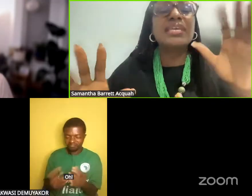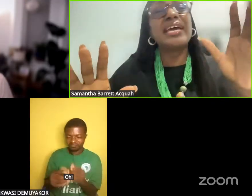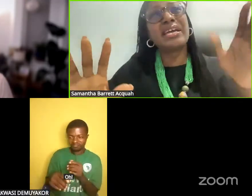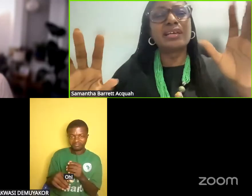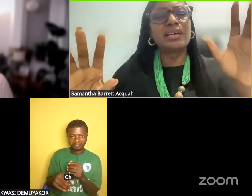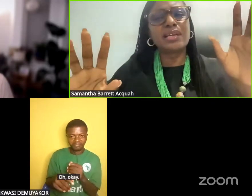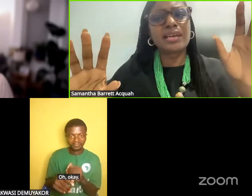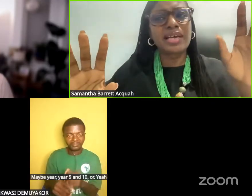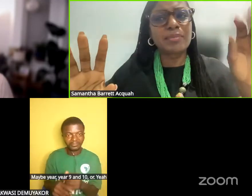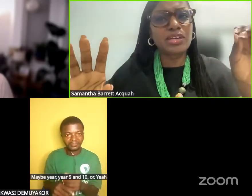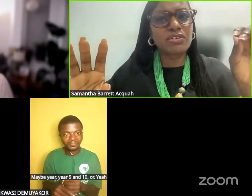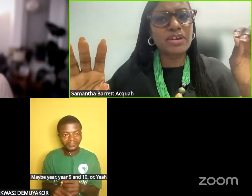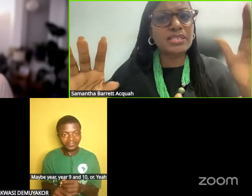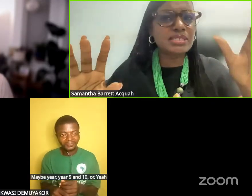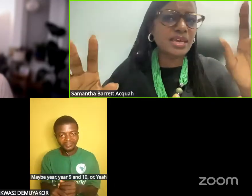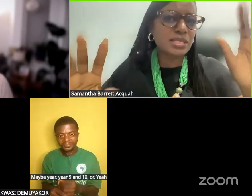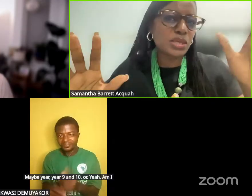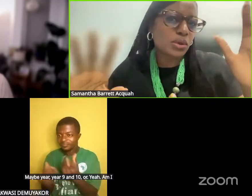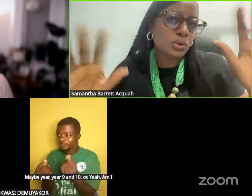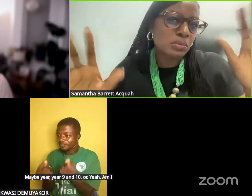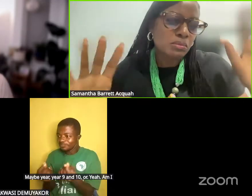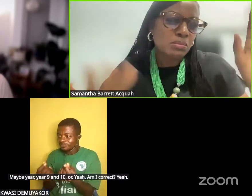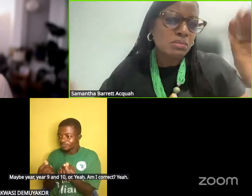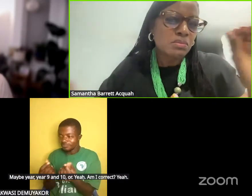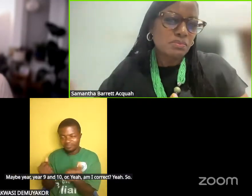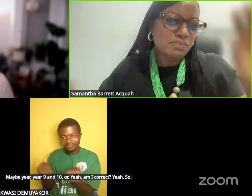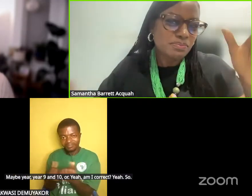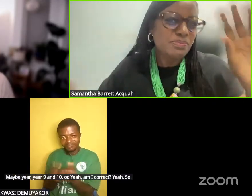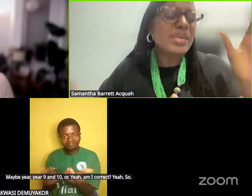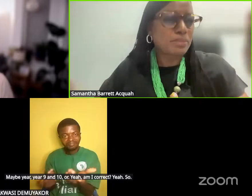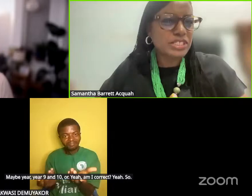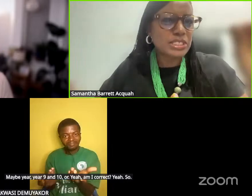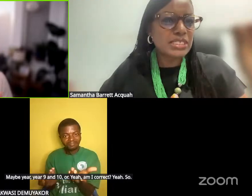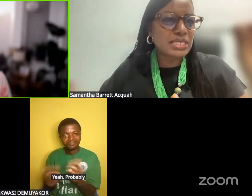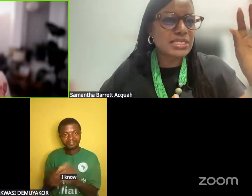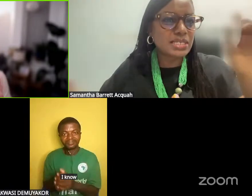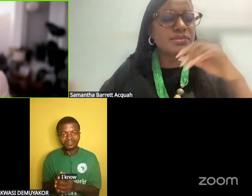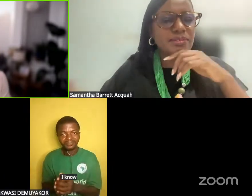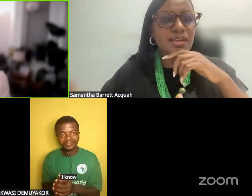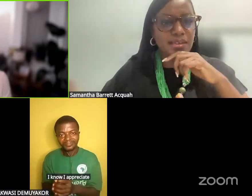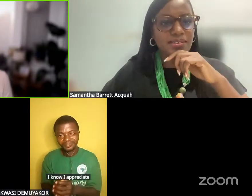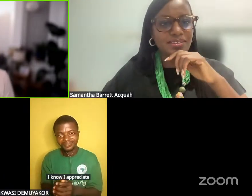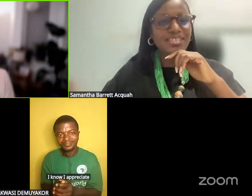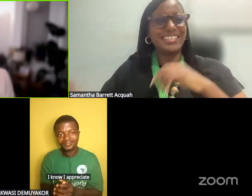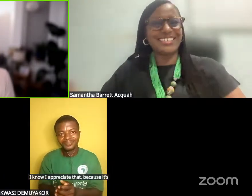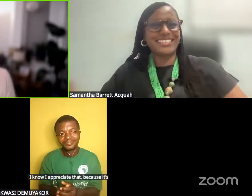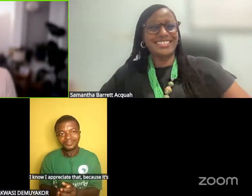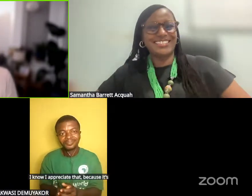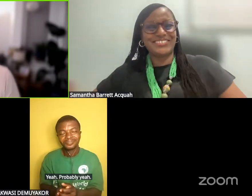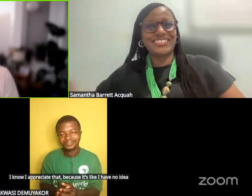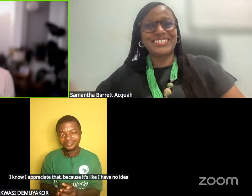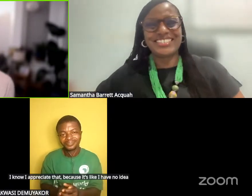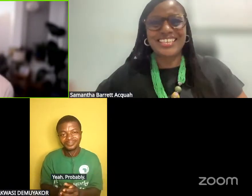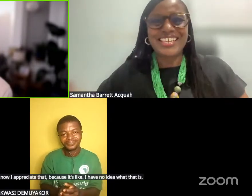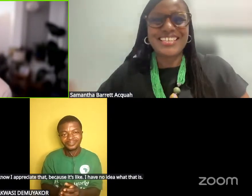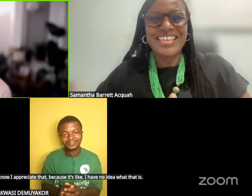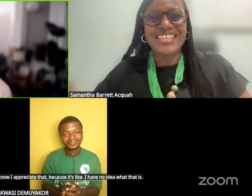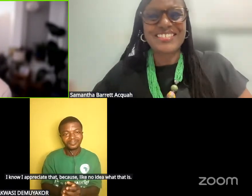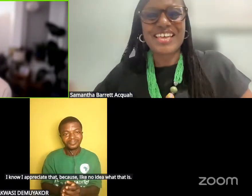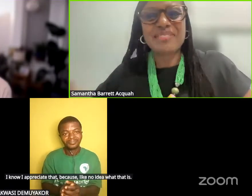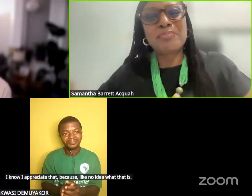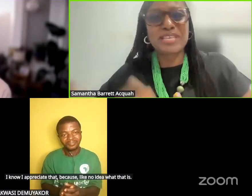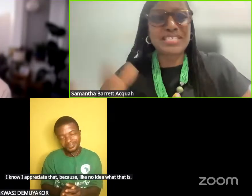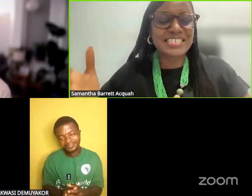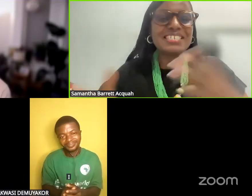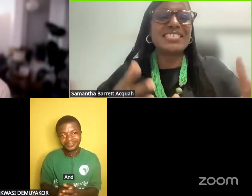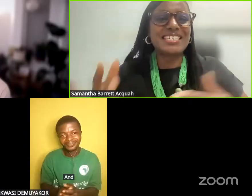okay. yeah, am I correct? Yeah, so I yeah, know, probably I appreciate that GCSE. because I was like, I Yeah. have no idea what that is. I just,